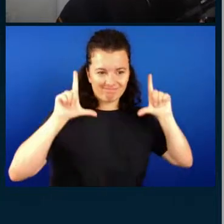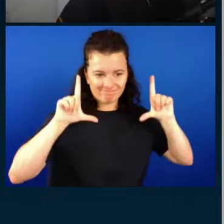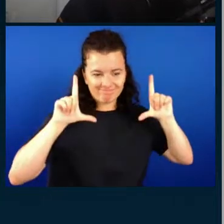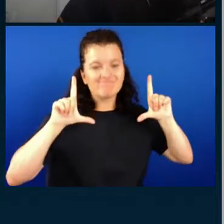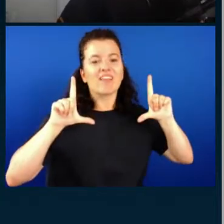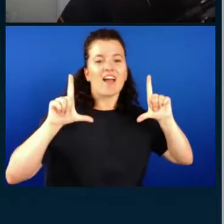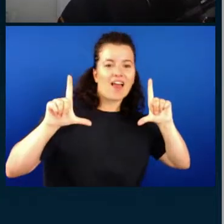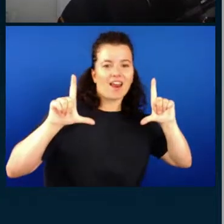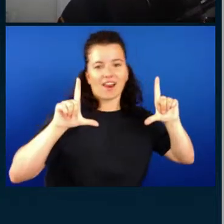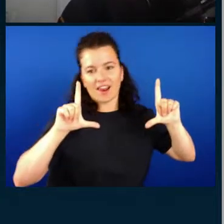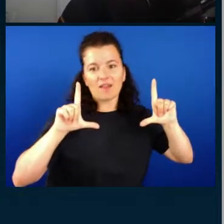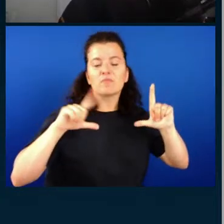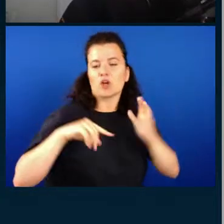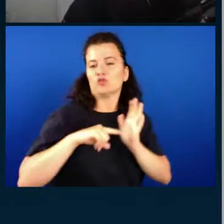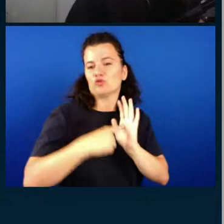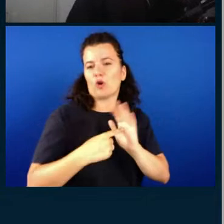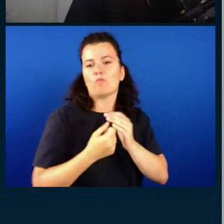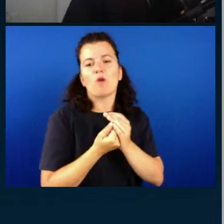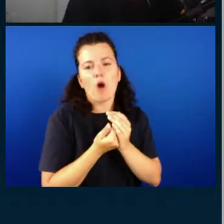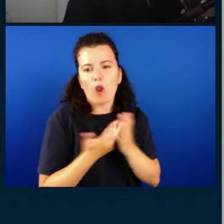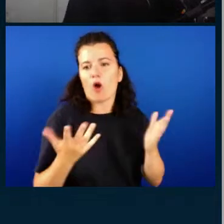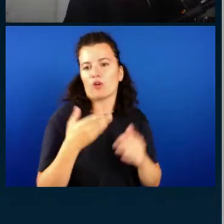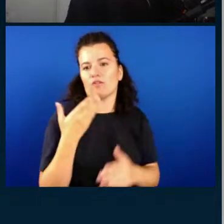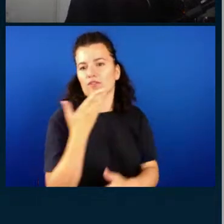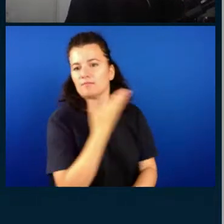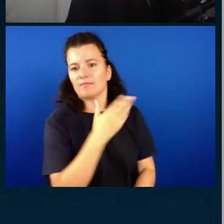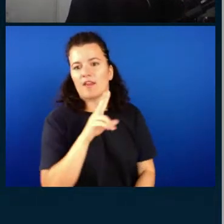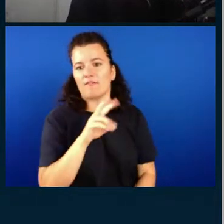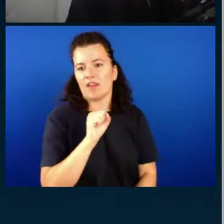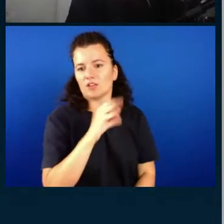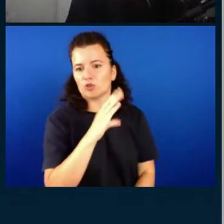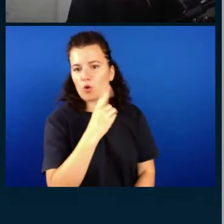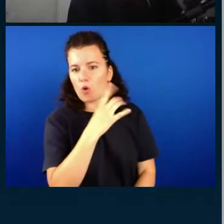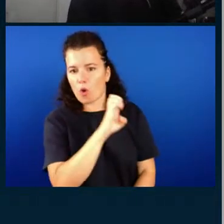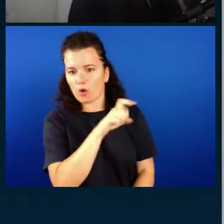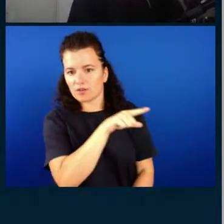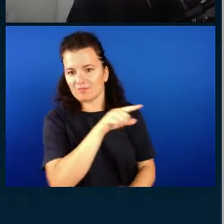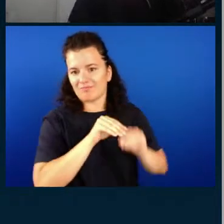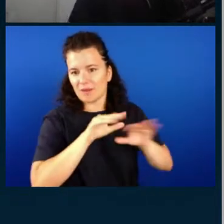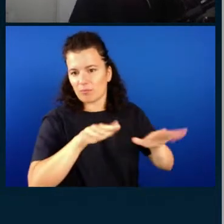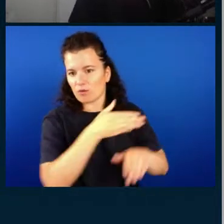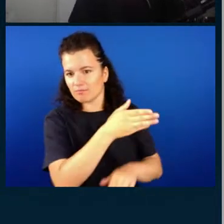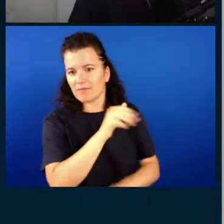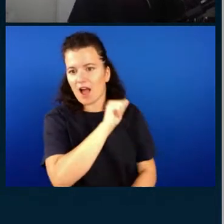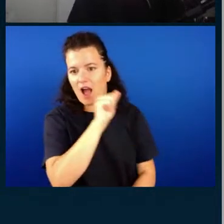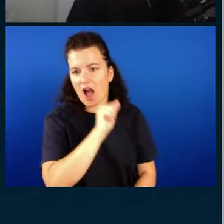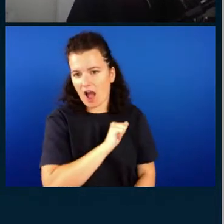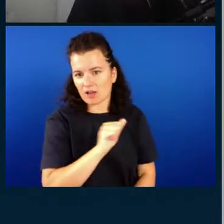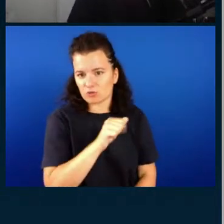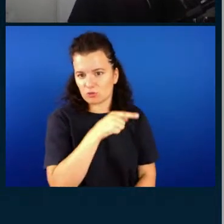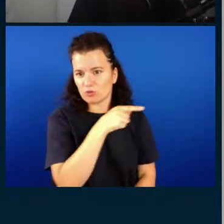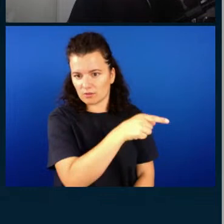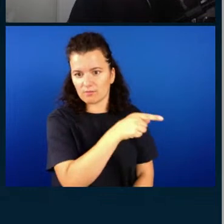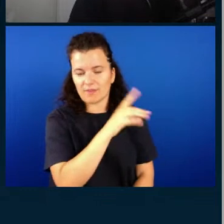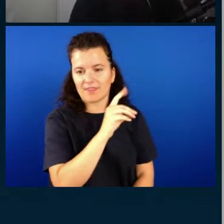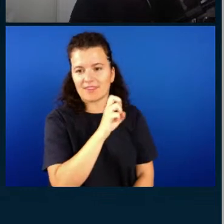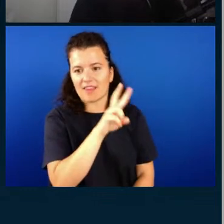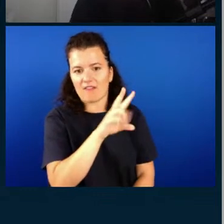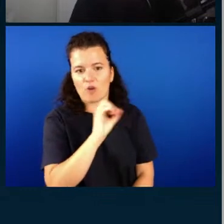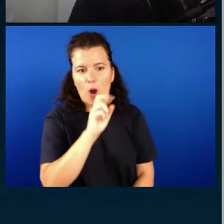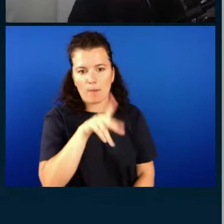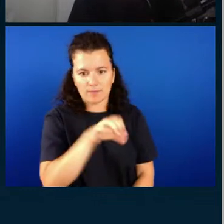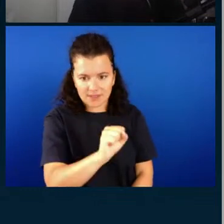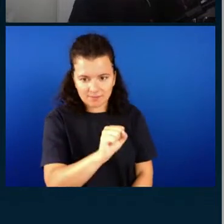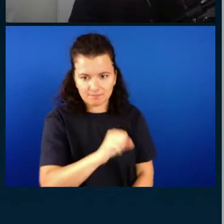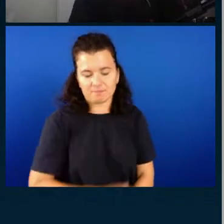Azure Function Apps, all connected to PowerShell. And I have written some posts about deploying to the port to deploying through Azure